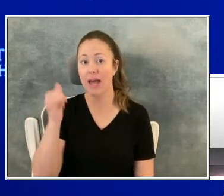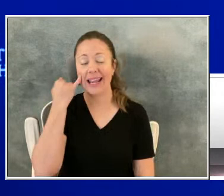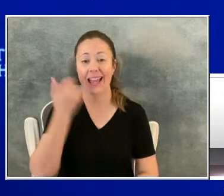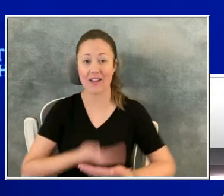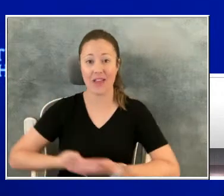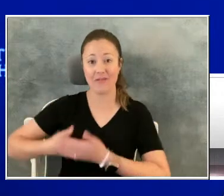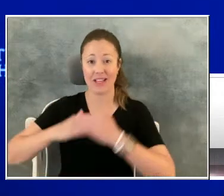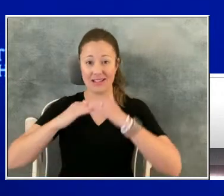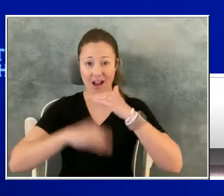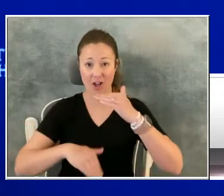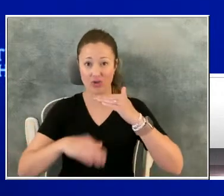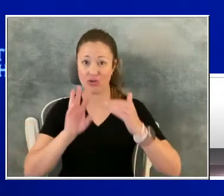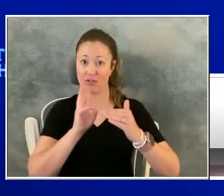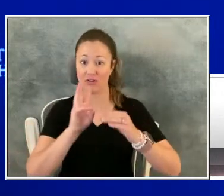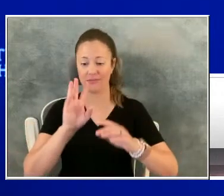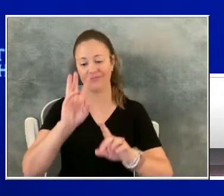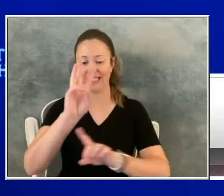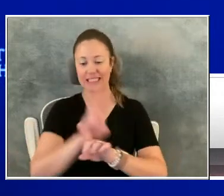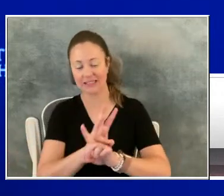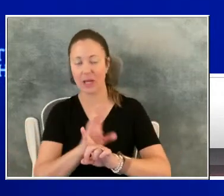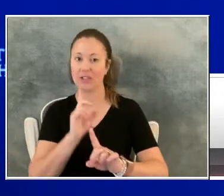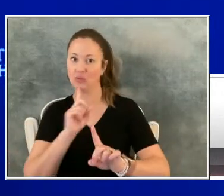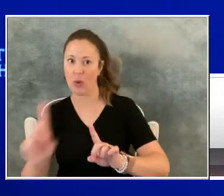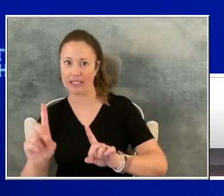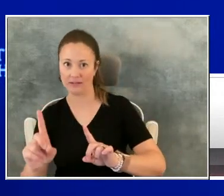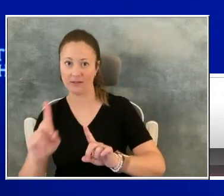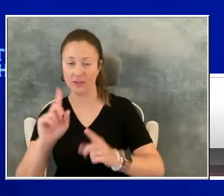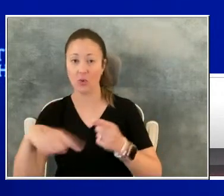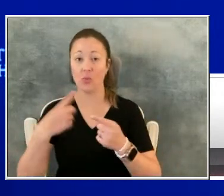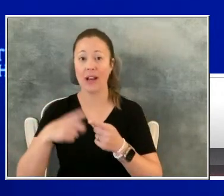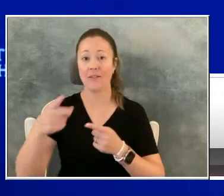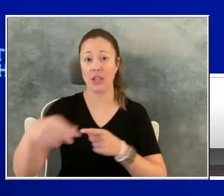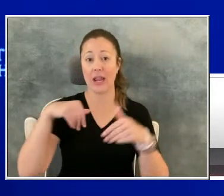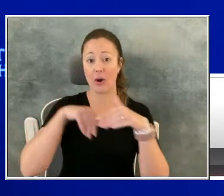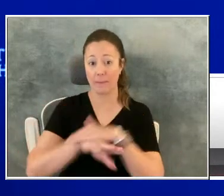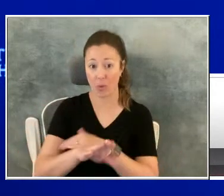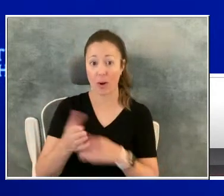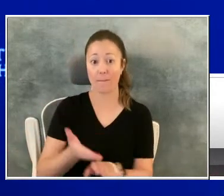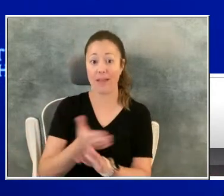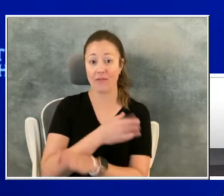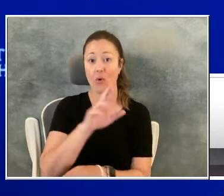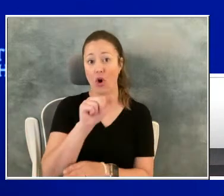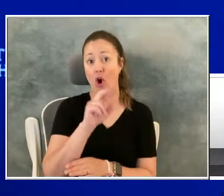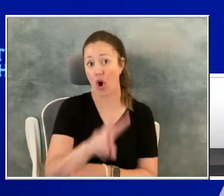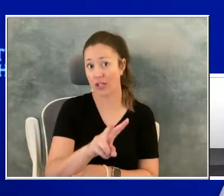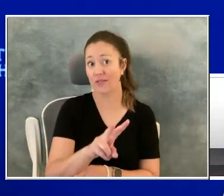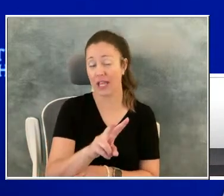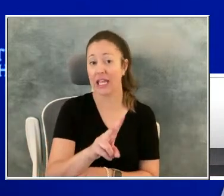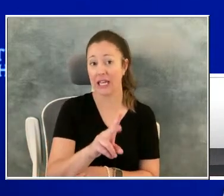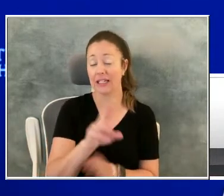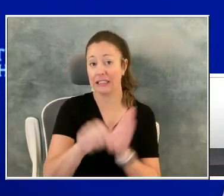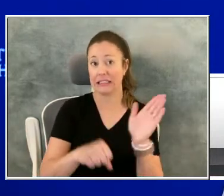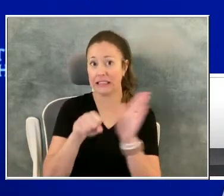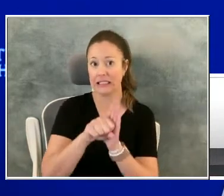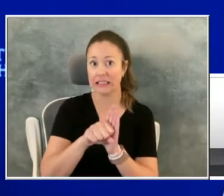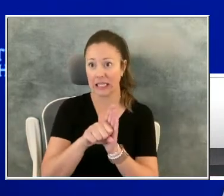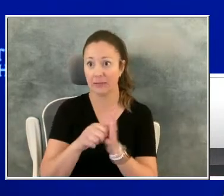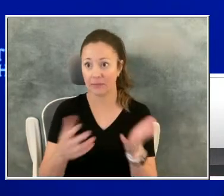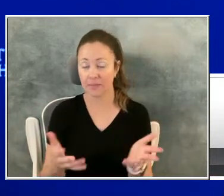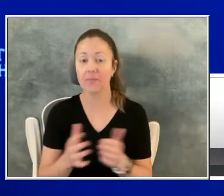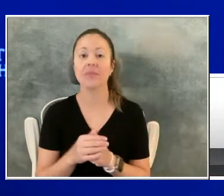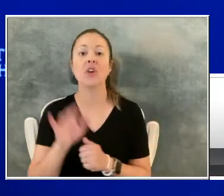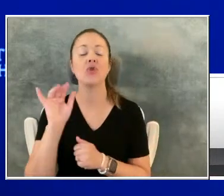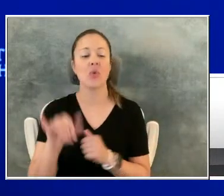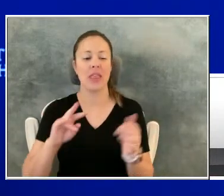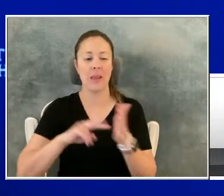year when they are born, preceding respiratory viral season or during respiratory viral season. So this serves as